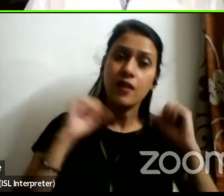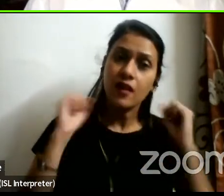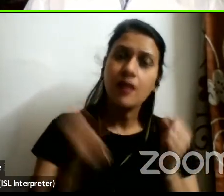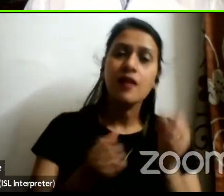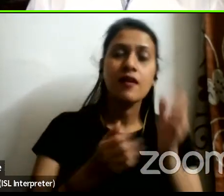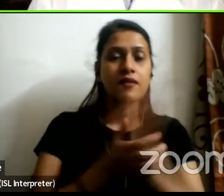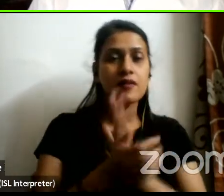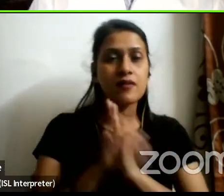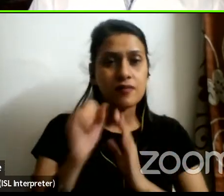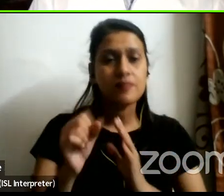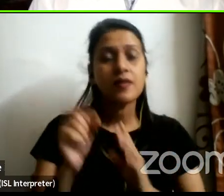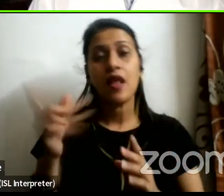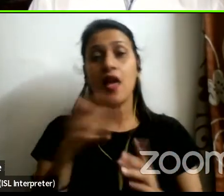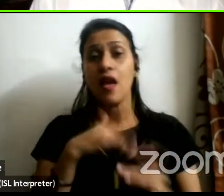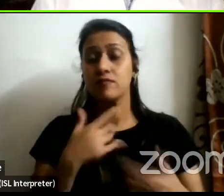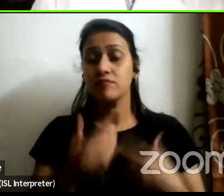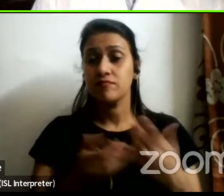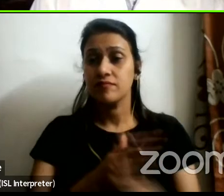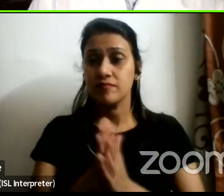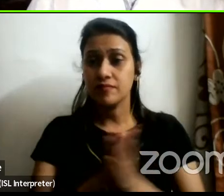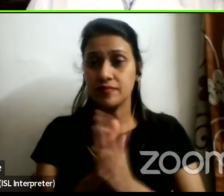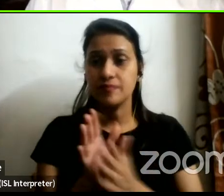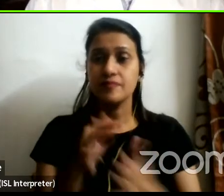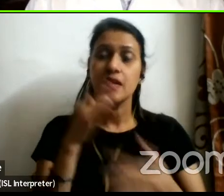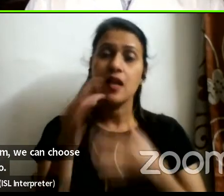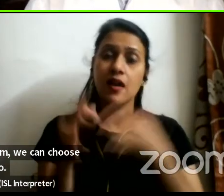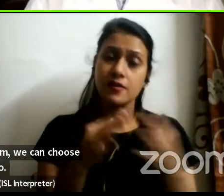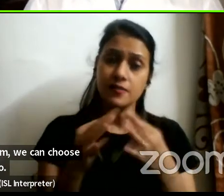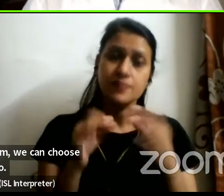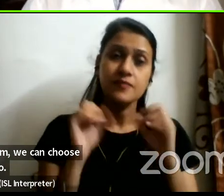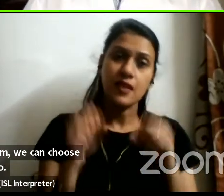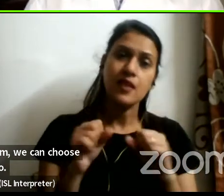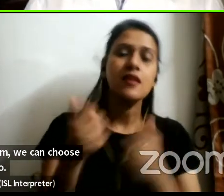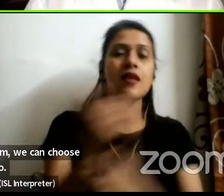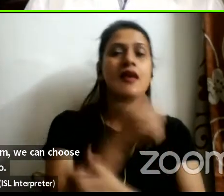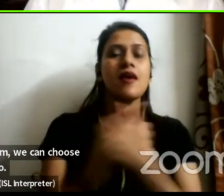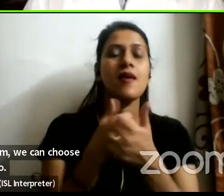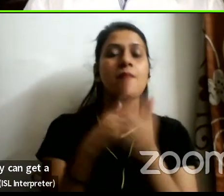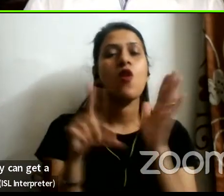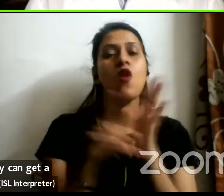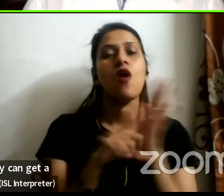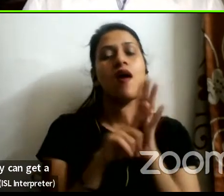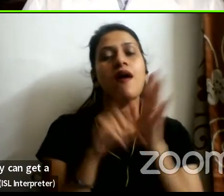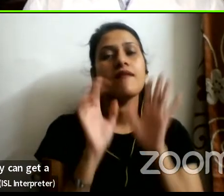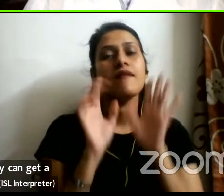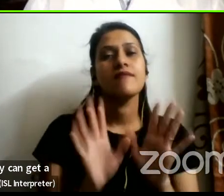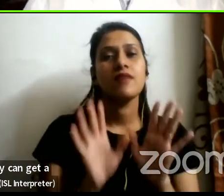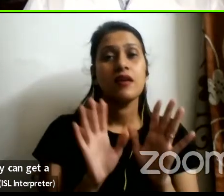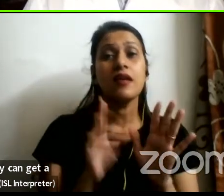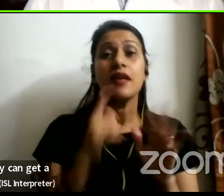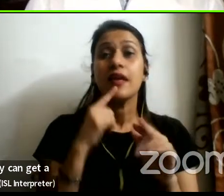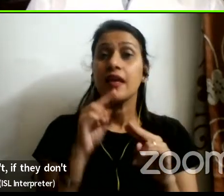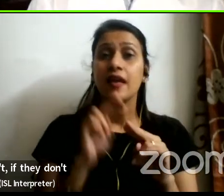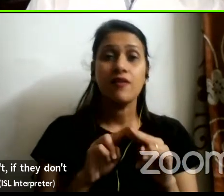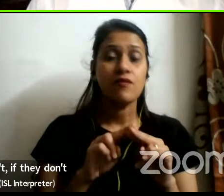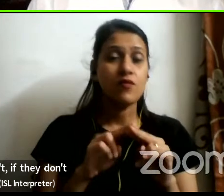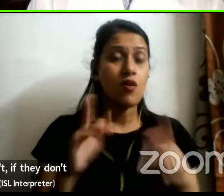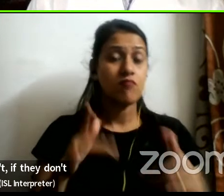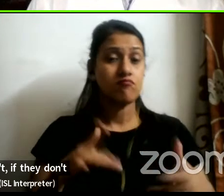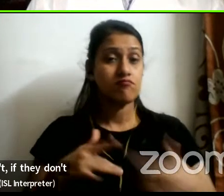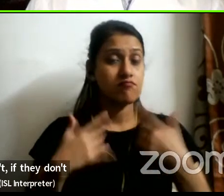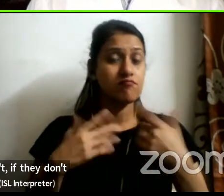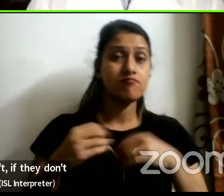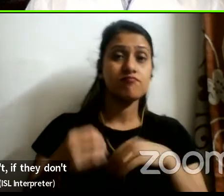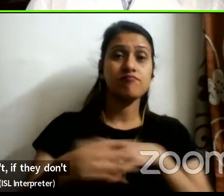they want to. If they're aspirational, maybe they can get a competition law early on. But if they don't aspire to be a high